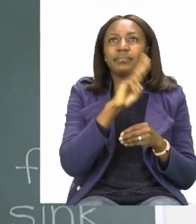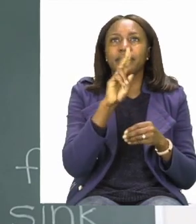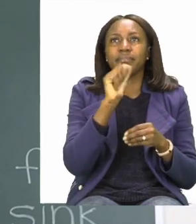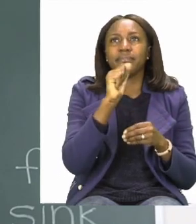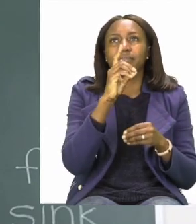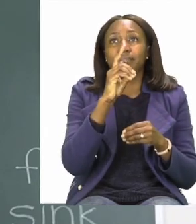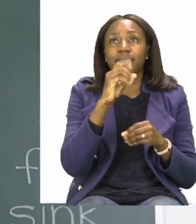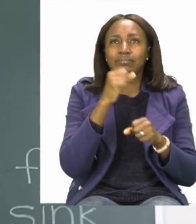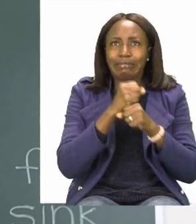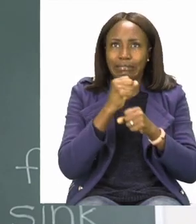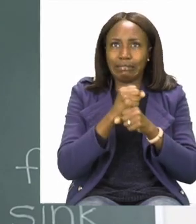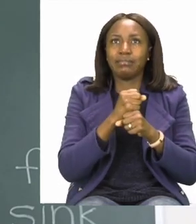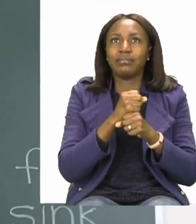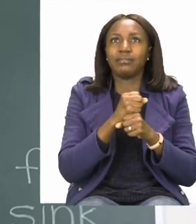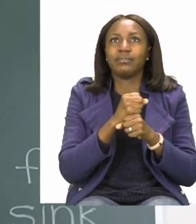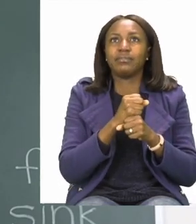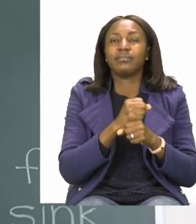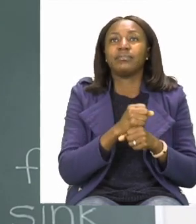Hard.